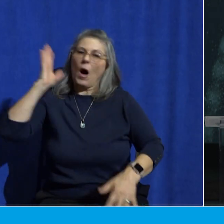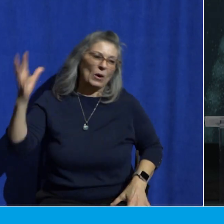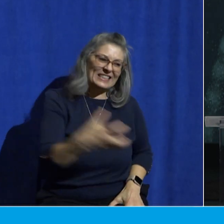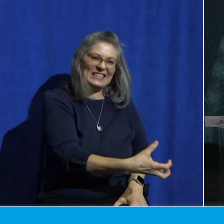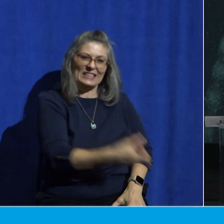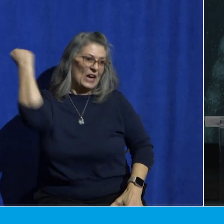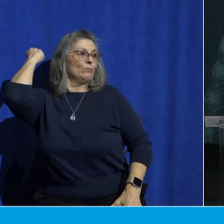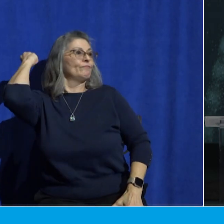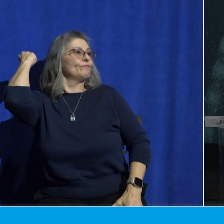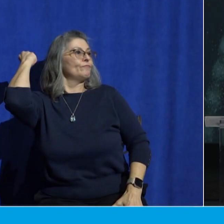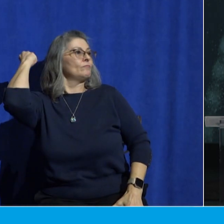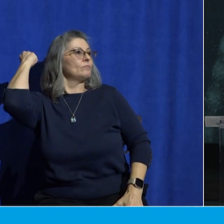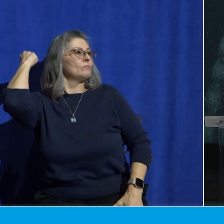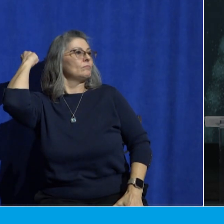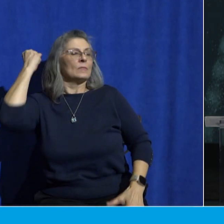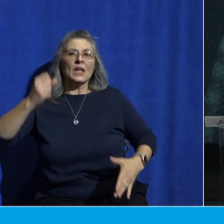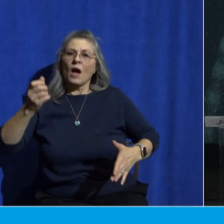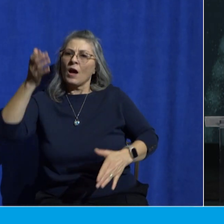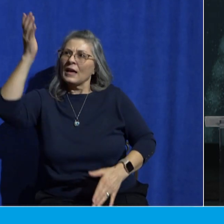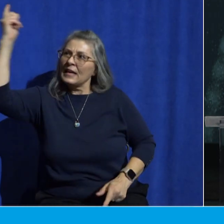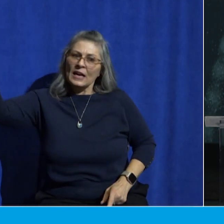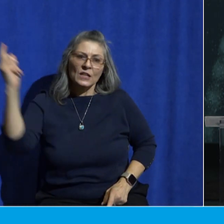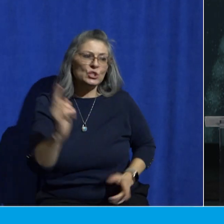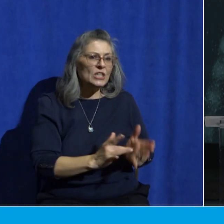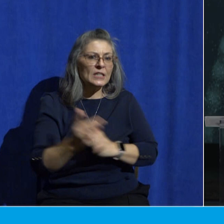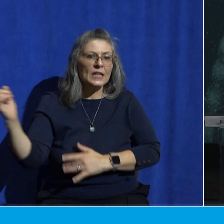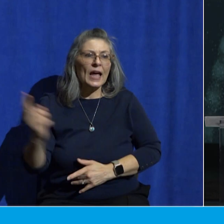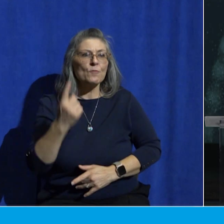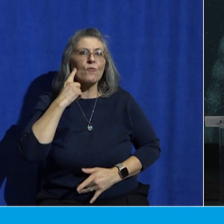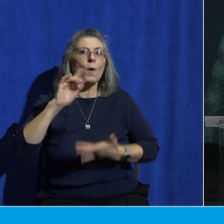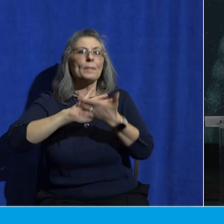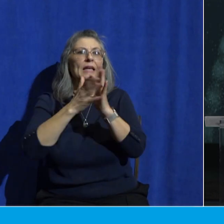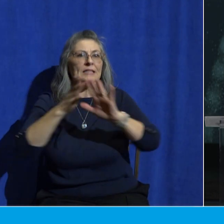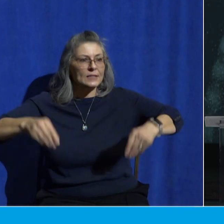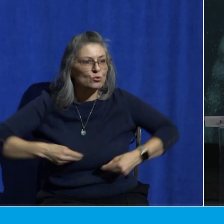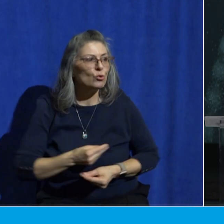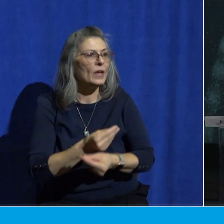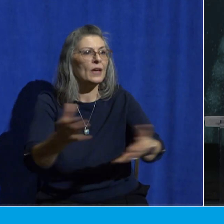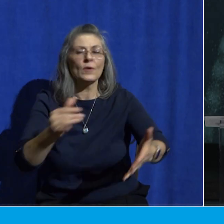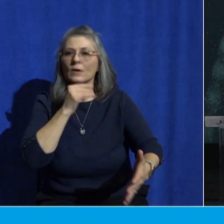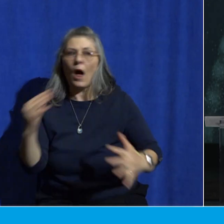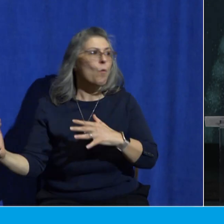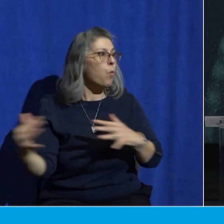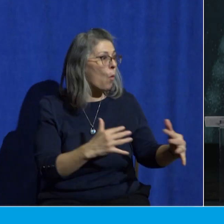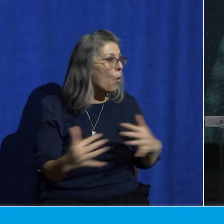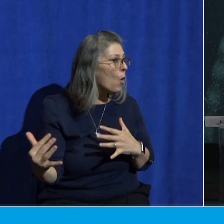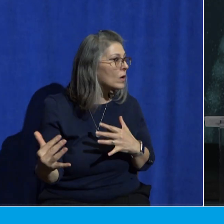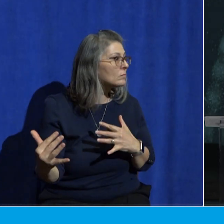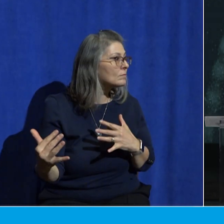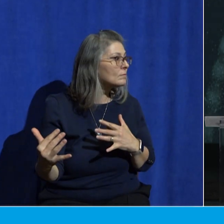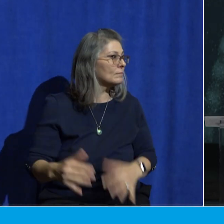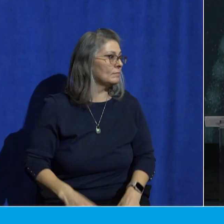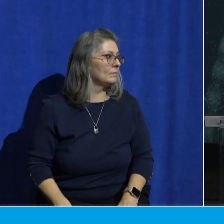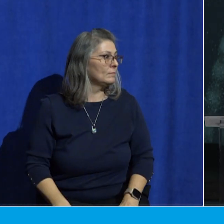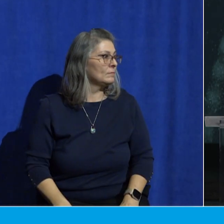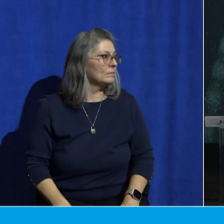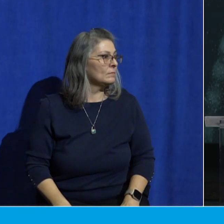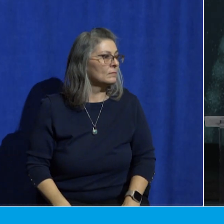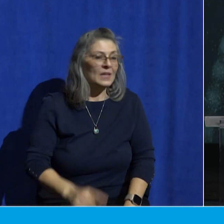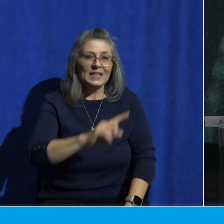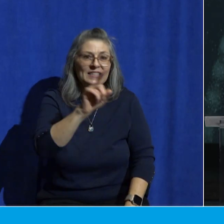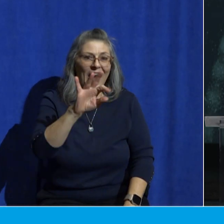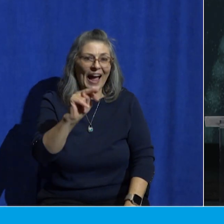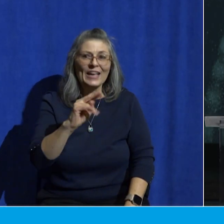Rejoice greatly, O daughter of Zion. Zion in the Bible is a reference to the people, the inhabitants